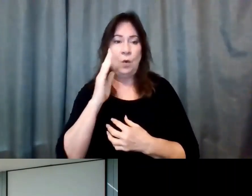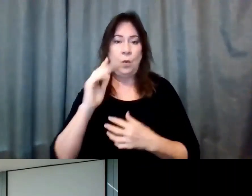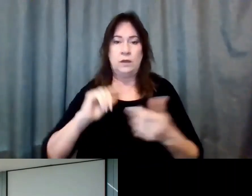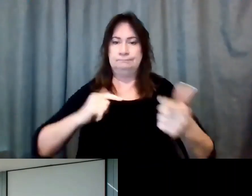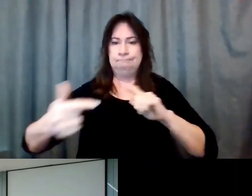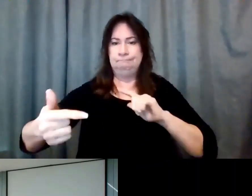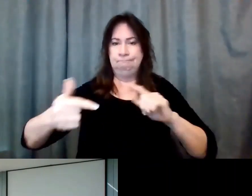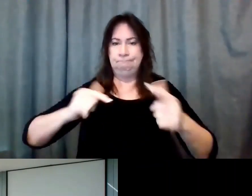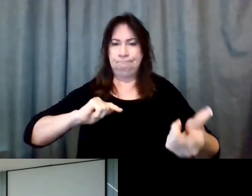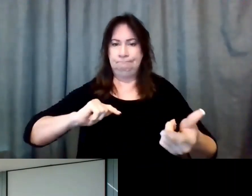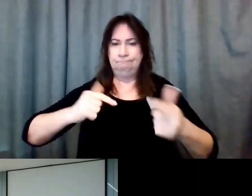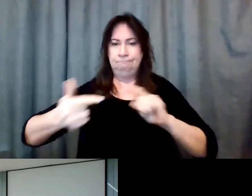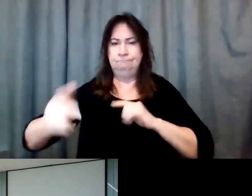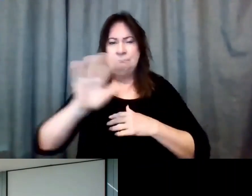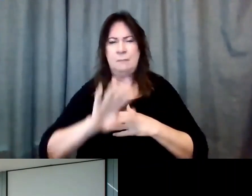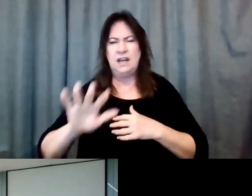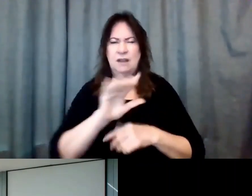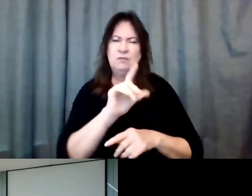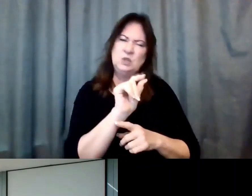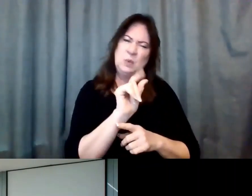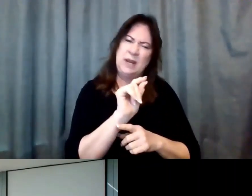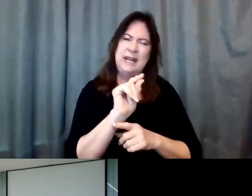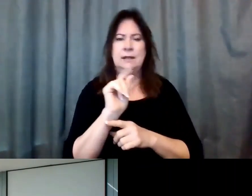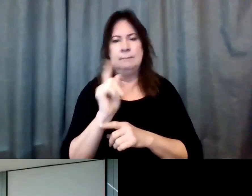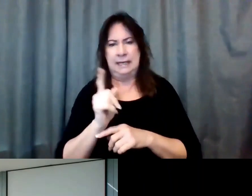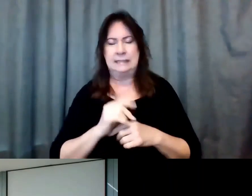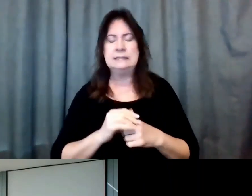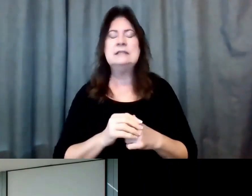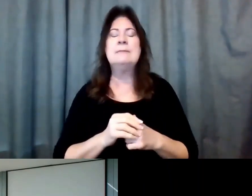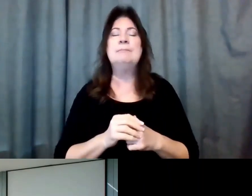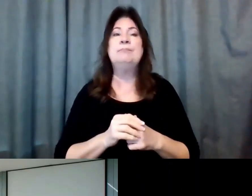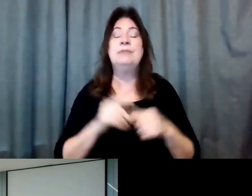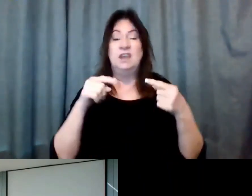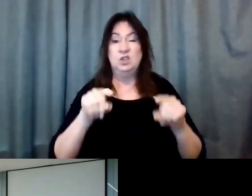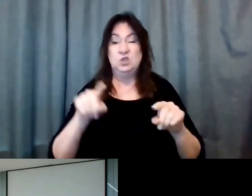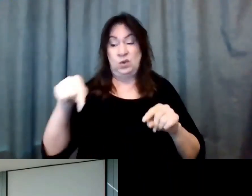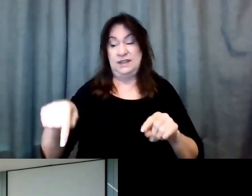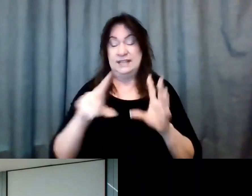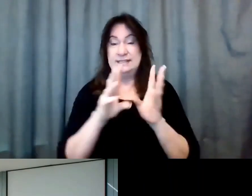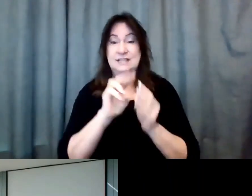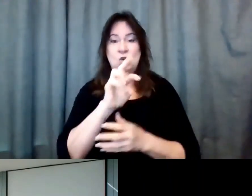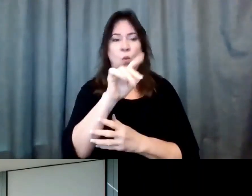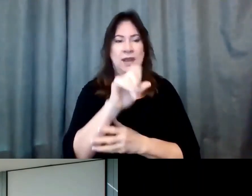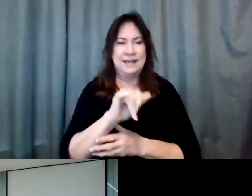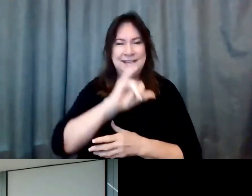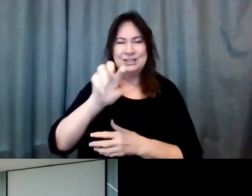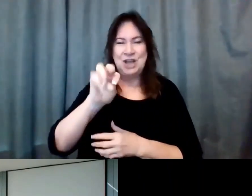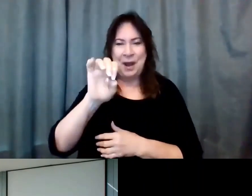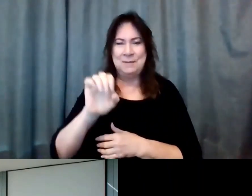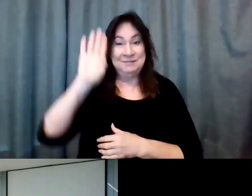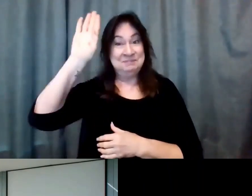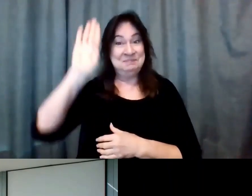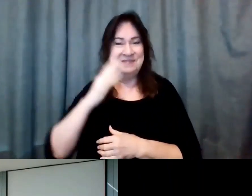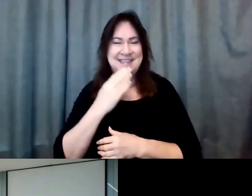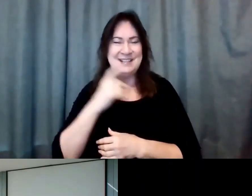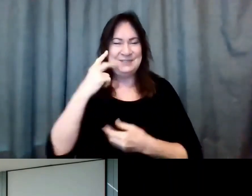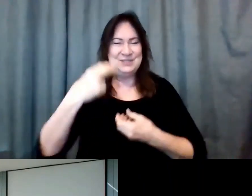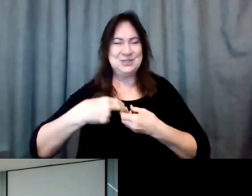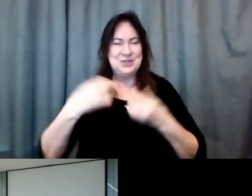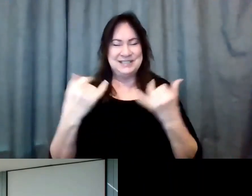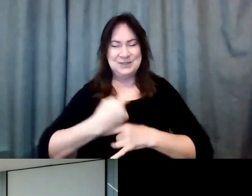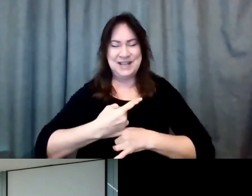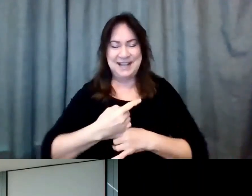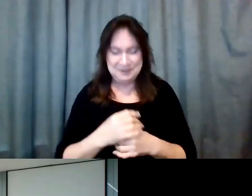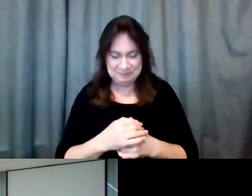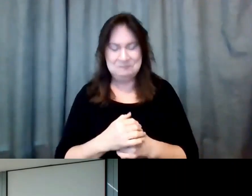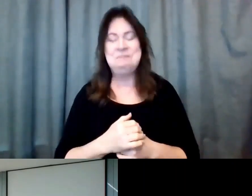shift off about every 20 minutes for during this session. Wendy and Jamie, thanks for joining us again today.